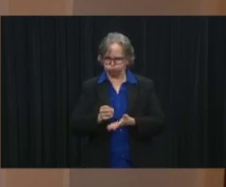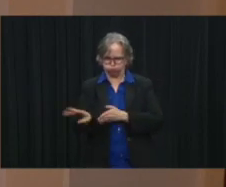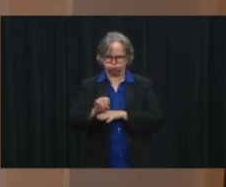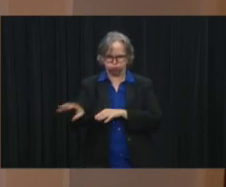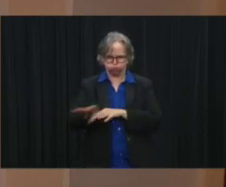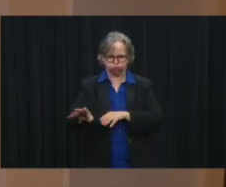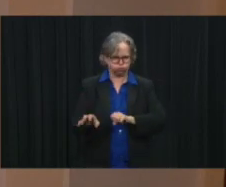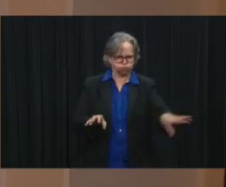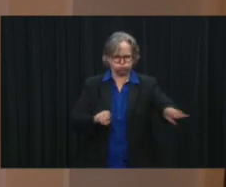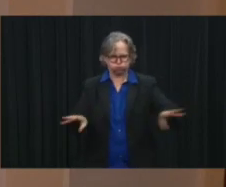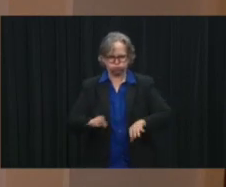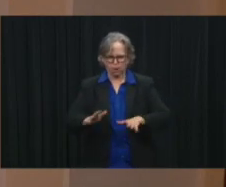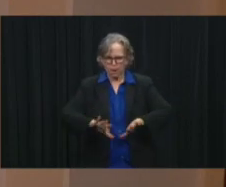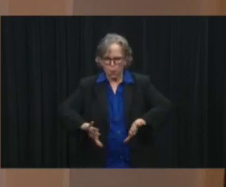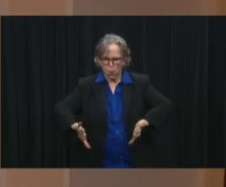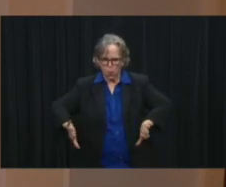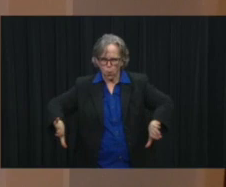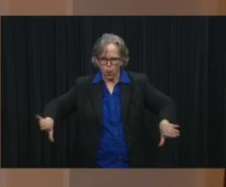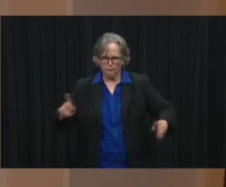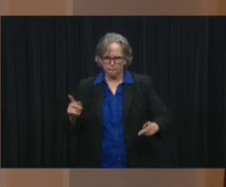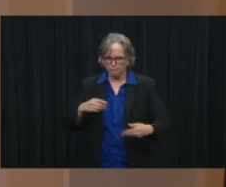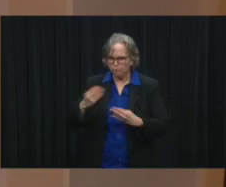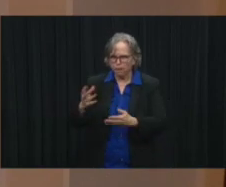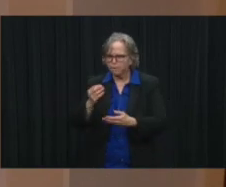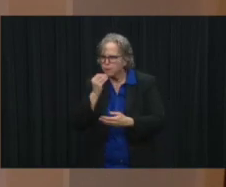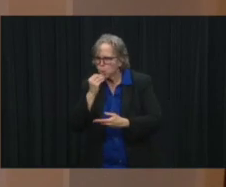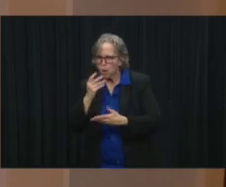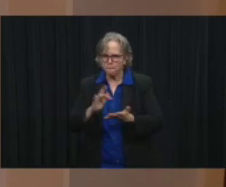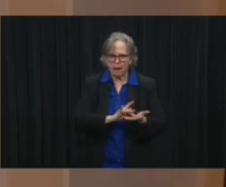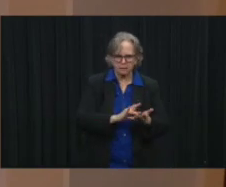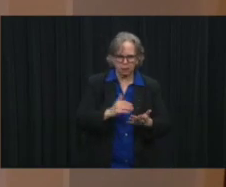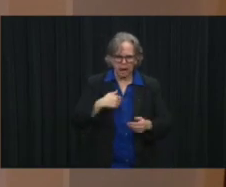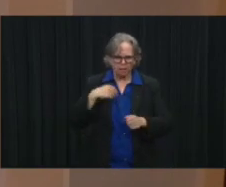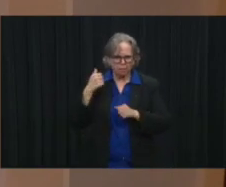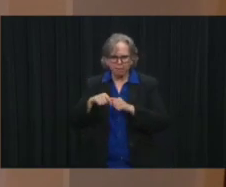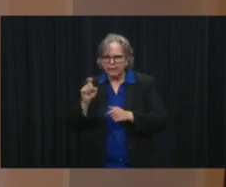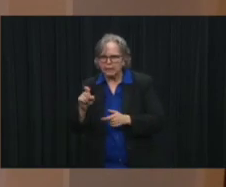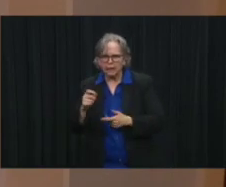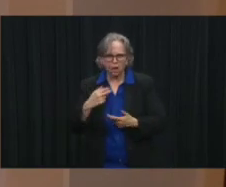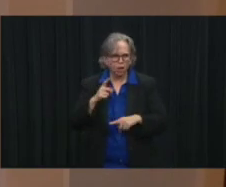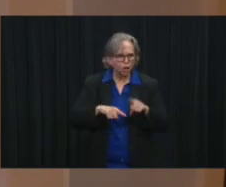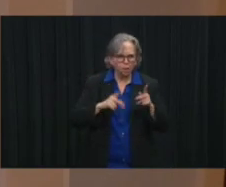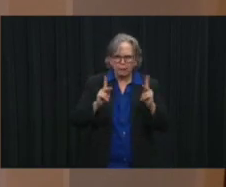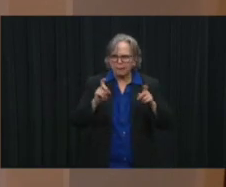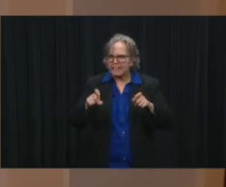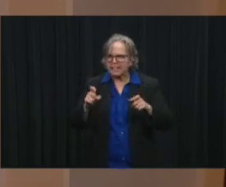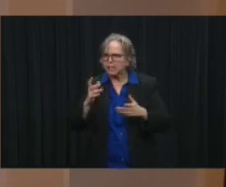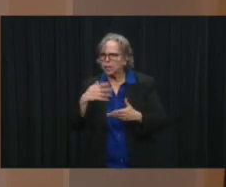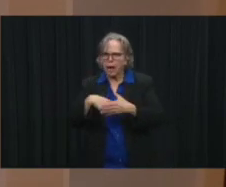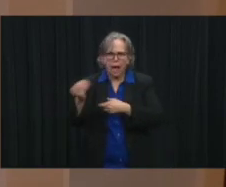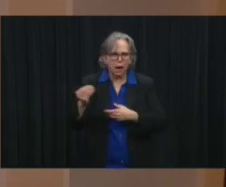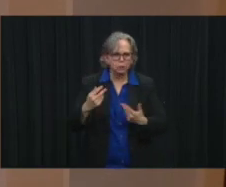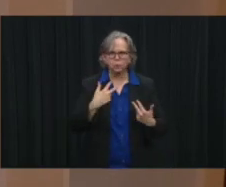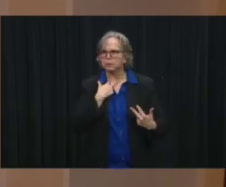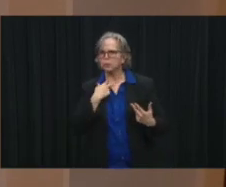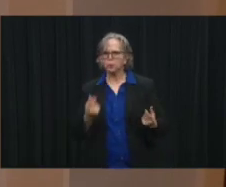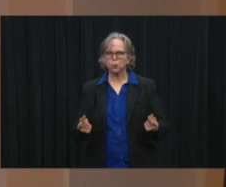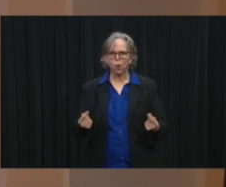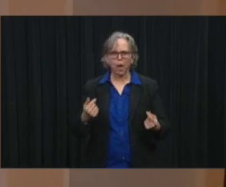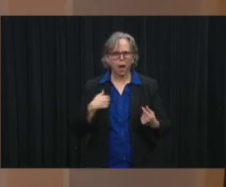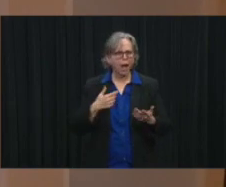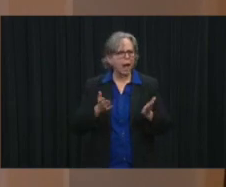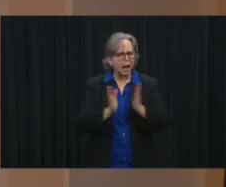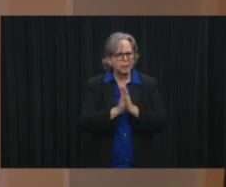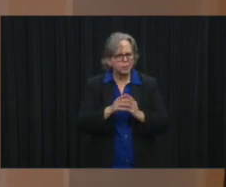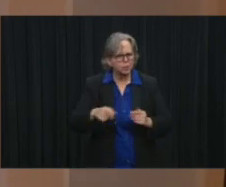to people who were in need, who couldn't get it anywhere else. And I just ask you, particularly maybe if you're a high school student or a college student who